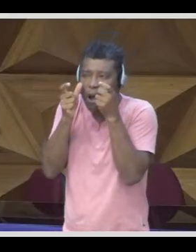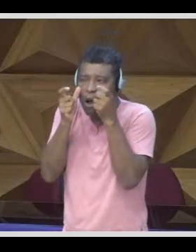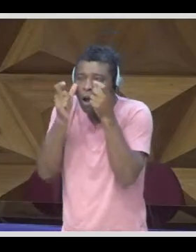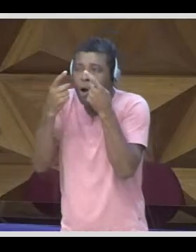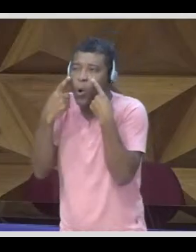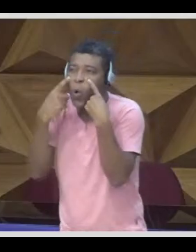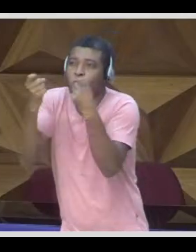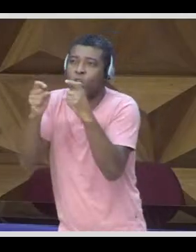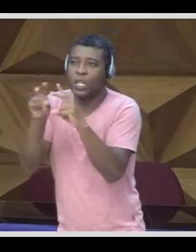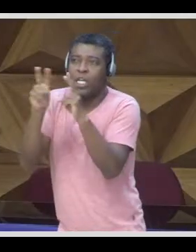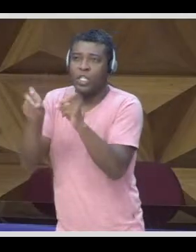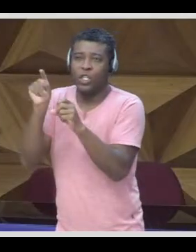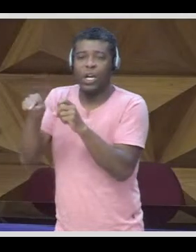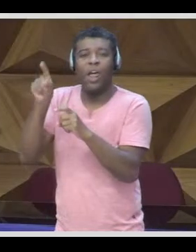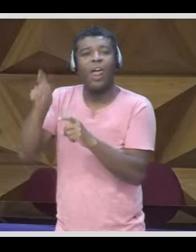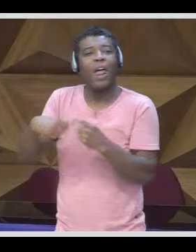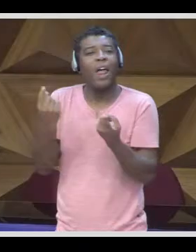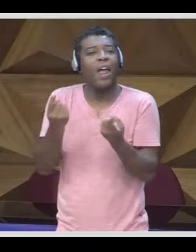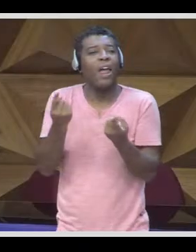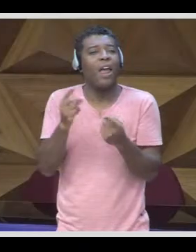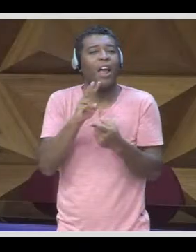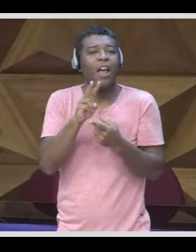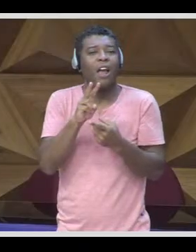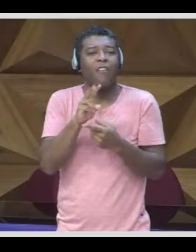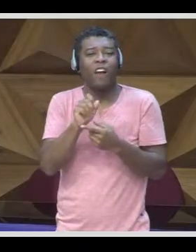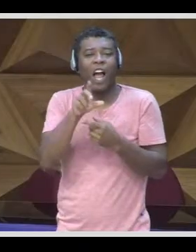caused in your brain. If you offer too little